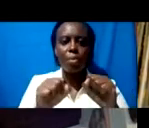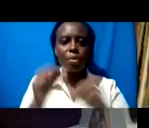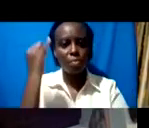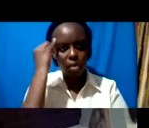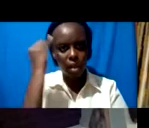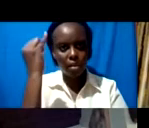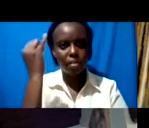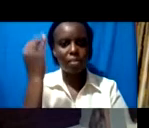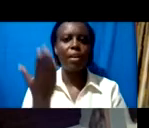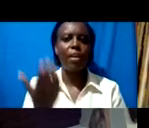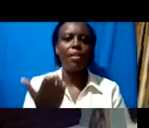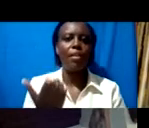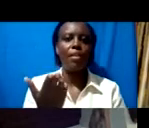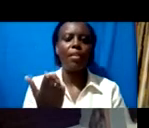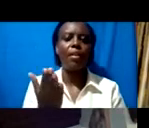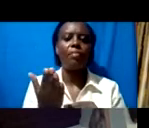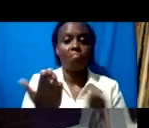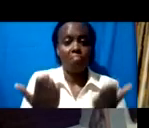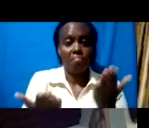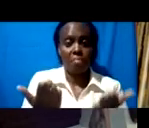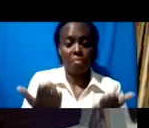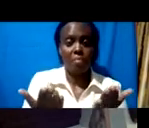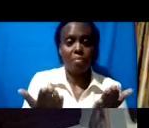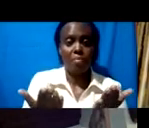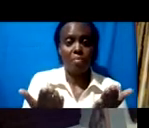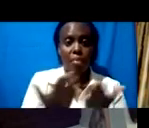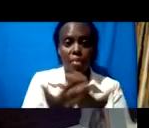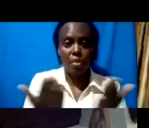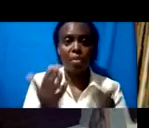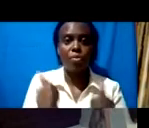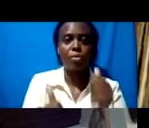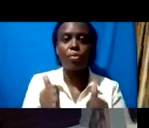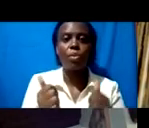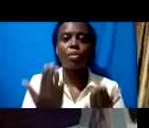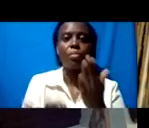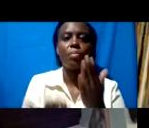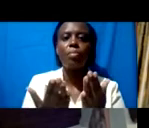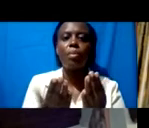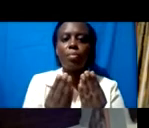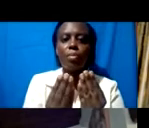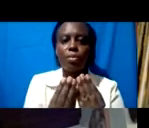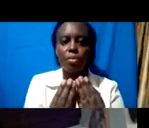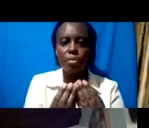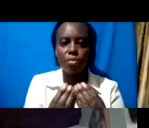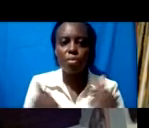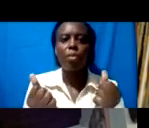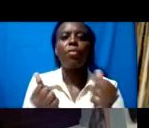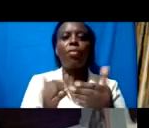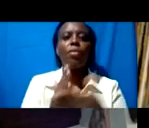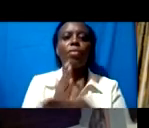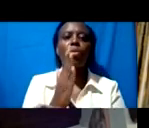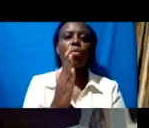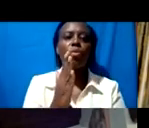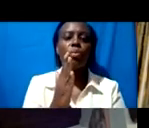identified are things that may be sorted out through